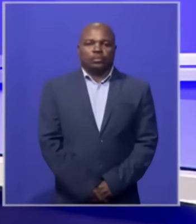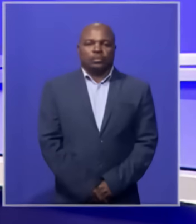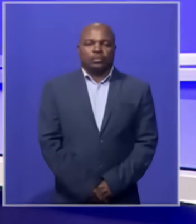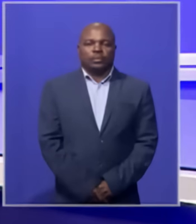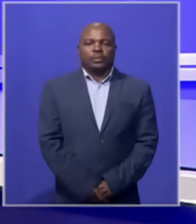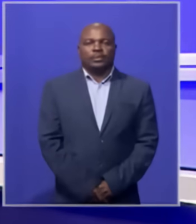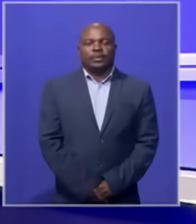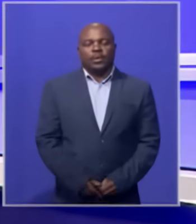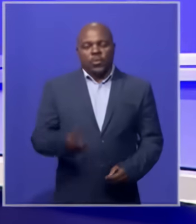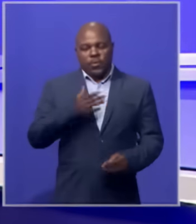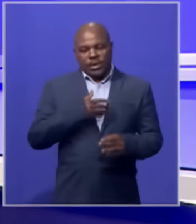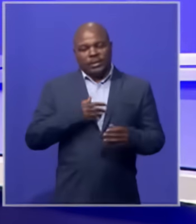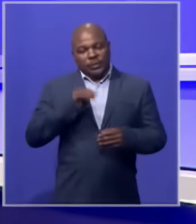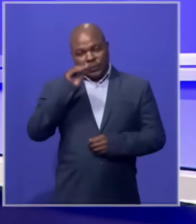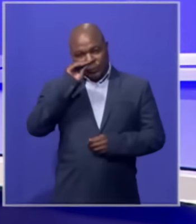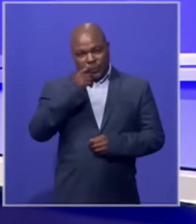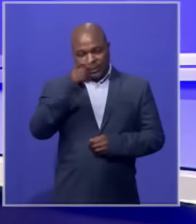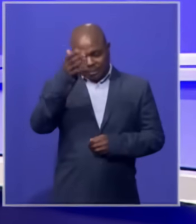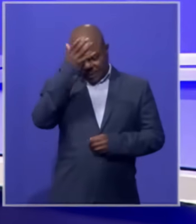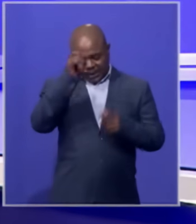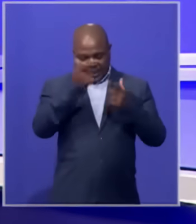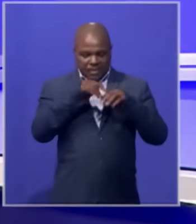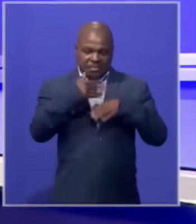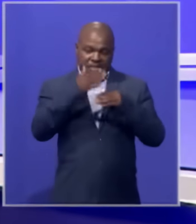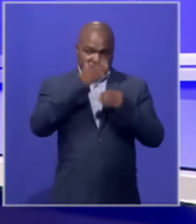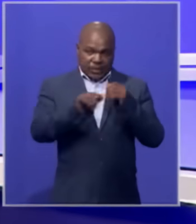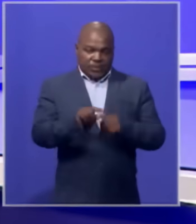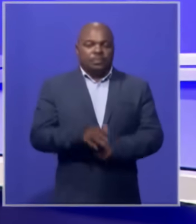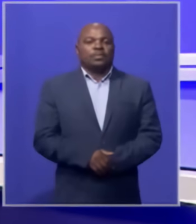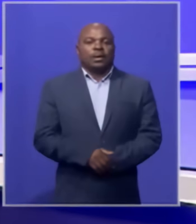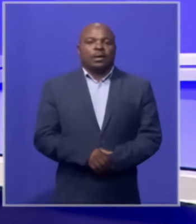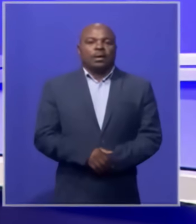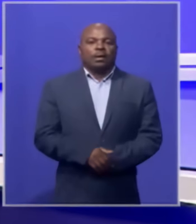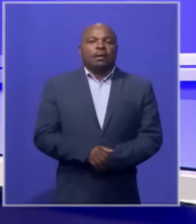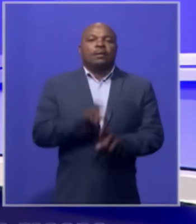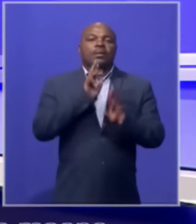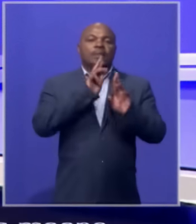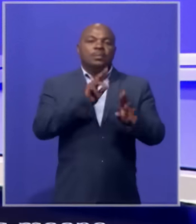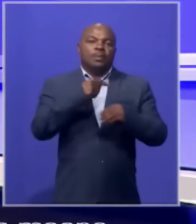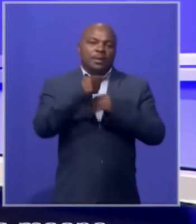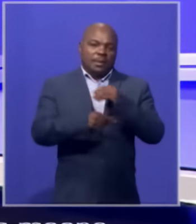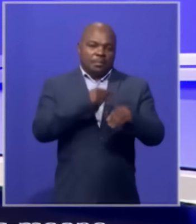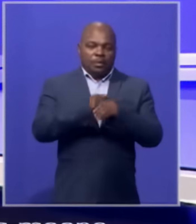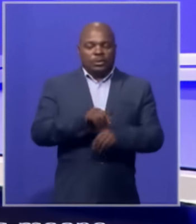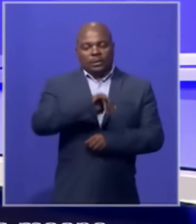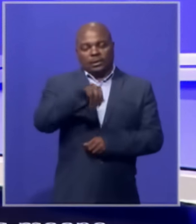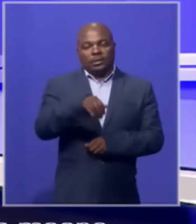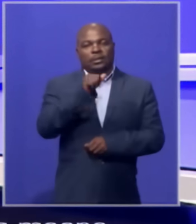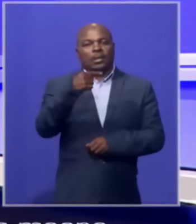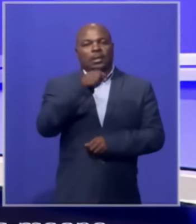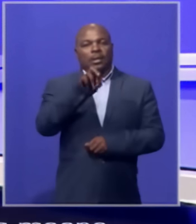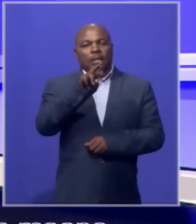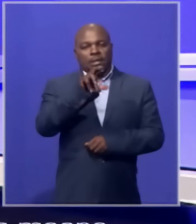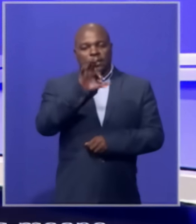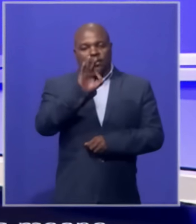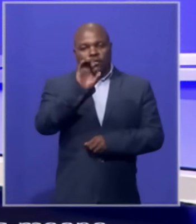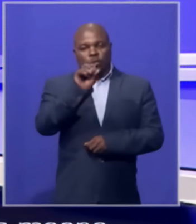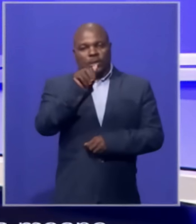Ye ke karolo ya mafelelo ya ditaba tša leleme la Sepedi. Pego ya mafelelo ya ka ga go kgerega ga lebota le letamo la moepo